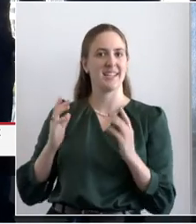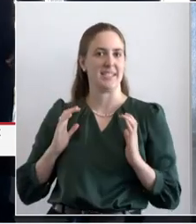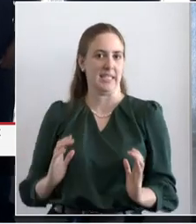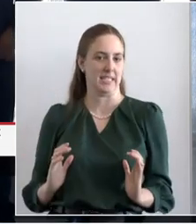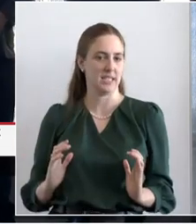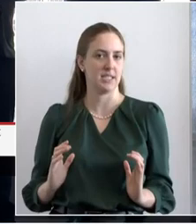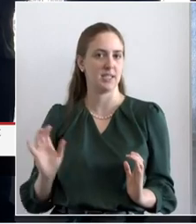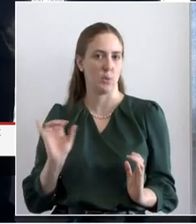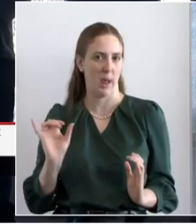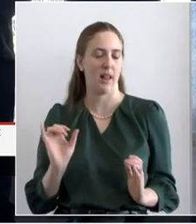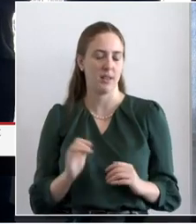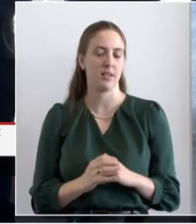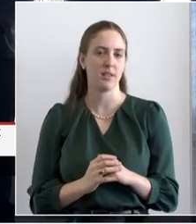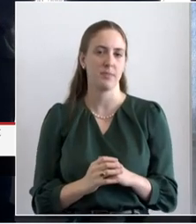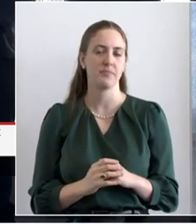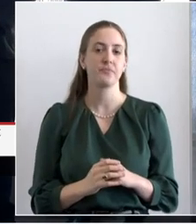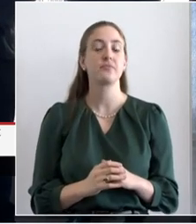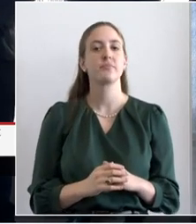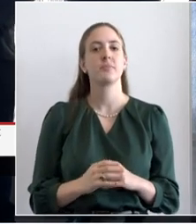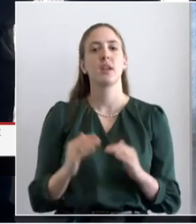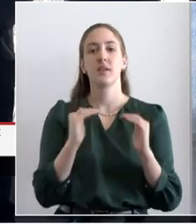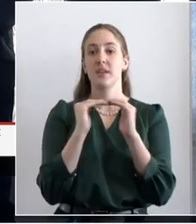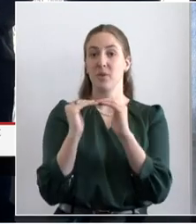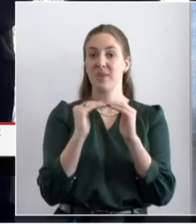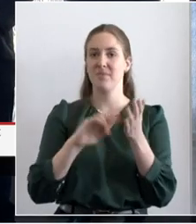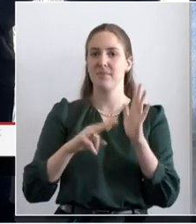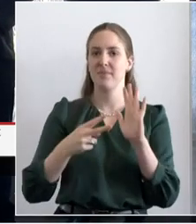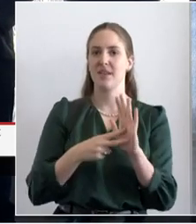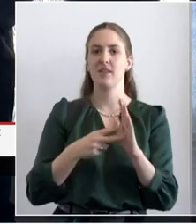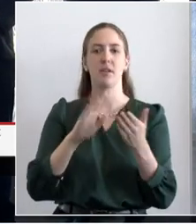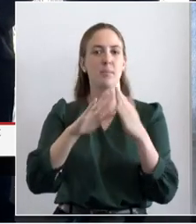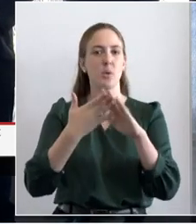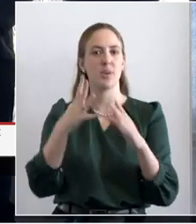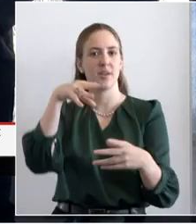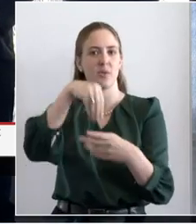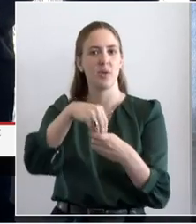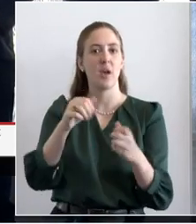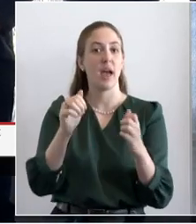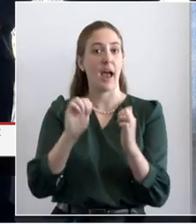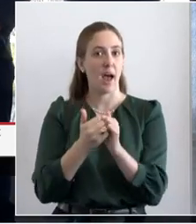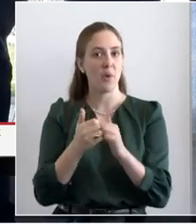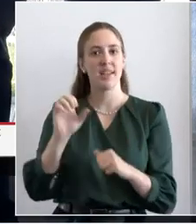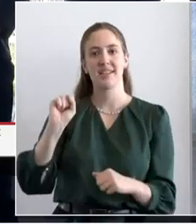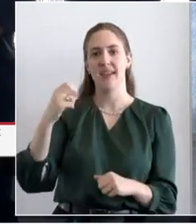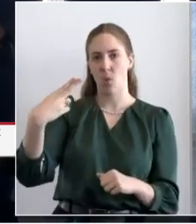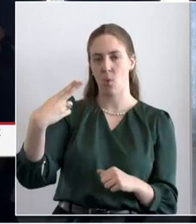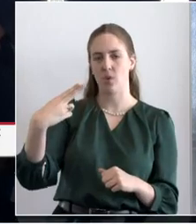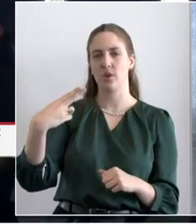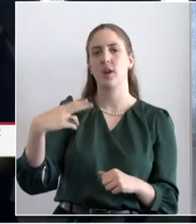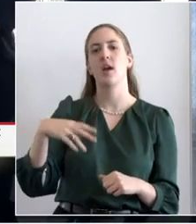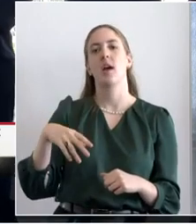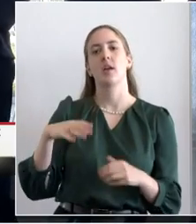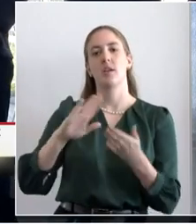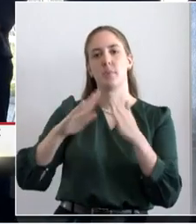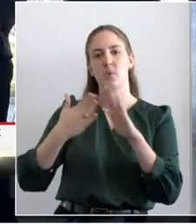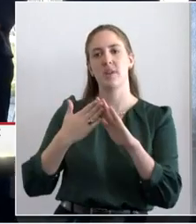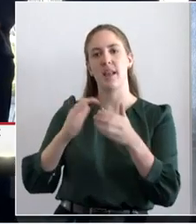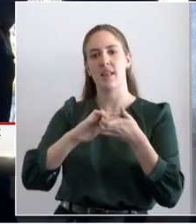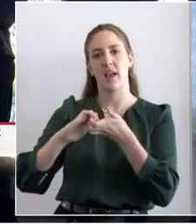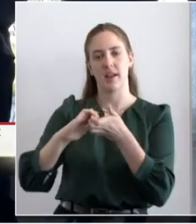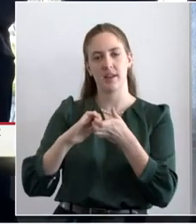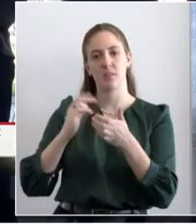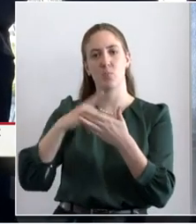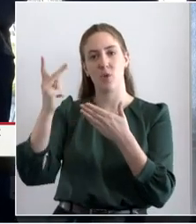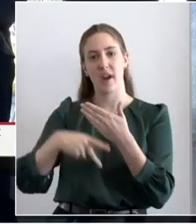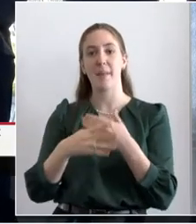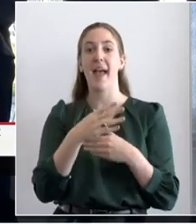And equity at DC Water also is community engagement through the Stakeholder Alliance program and also the Business Diversity program